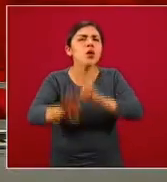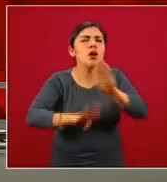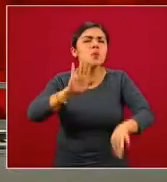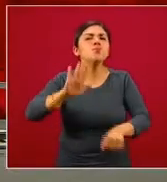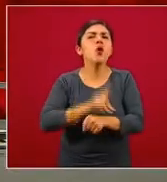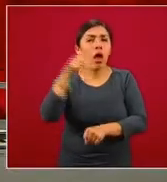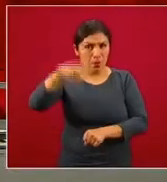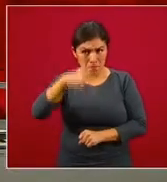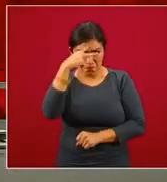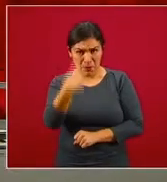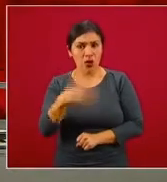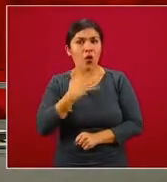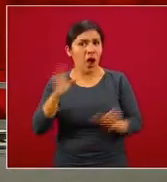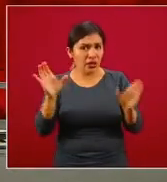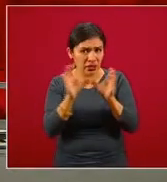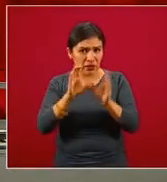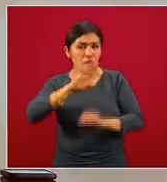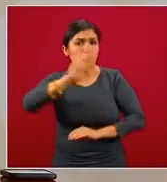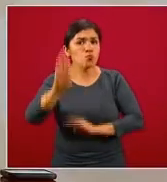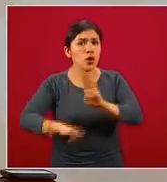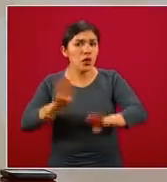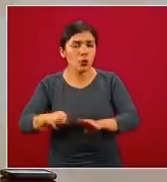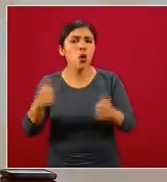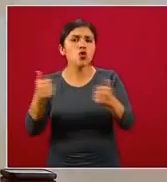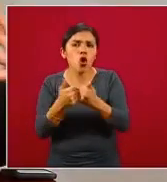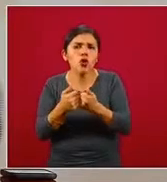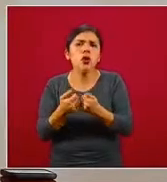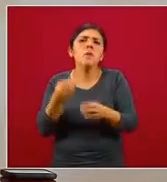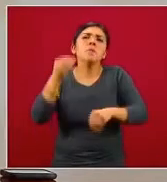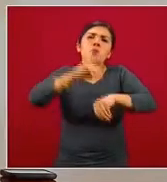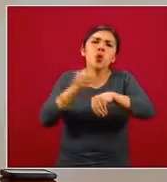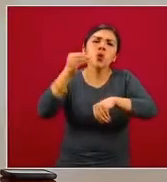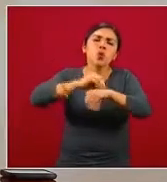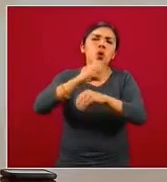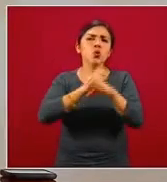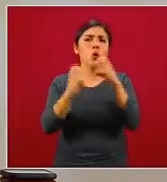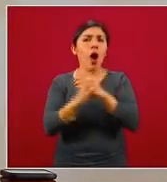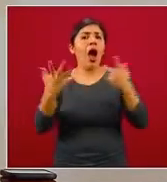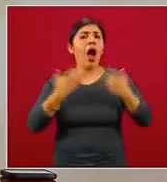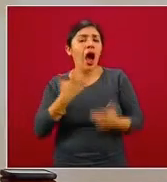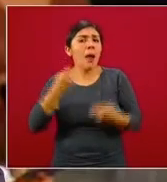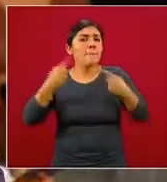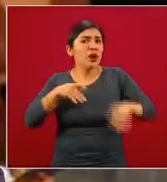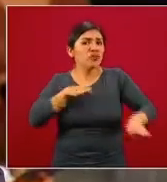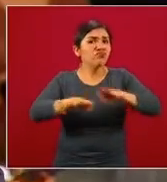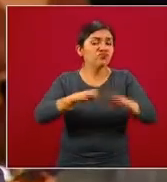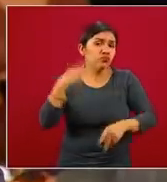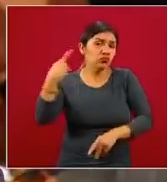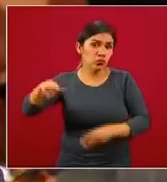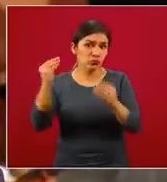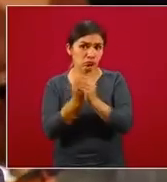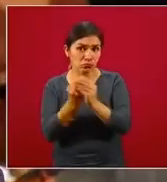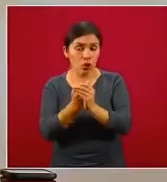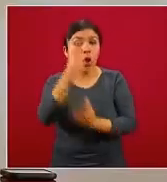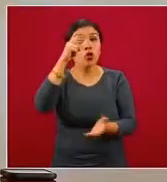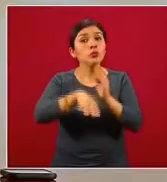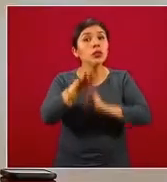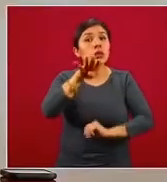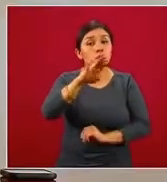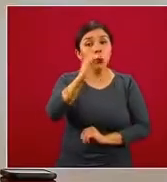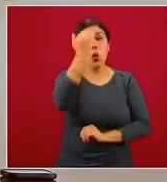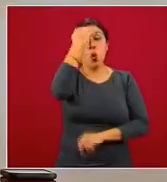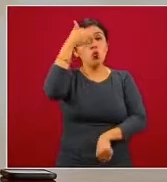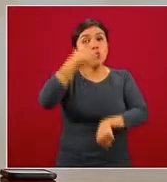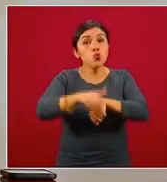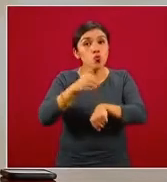tiene un certificado the de process muerte is con long varios and there's anexos. an Hay exhaustive personal especializado. Entonces, 2019 se revision conoce of el número,